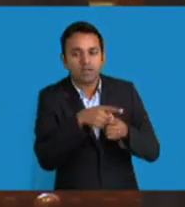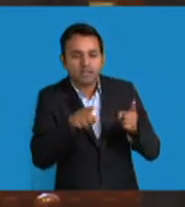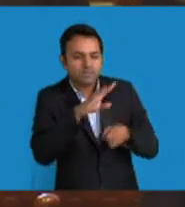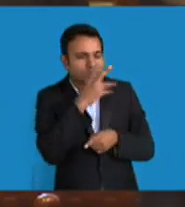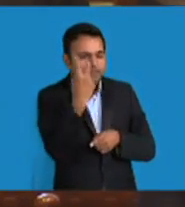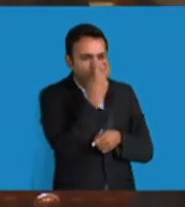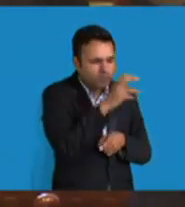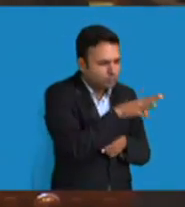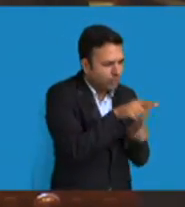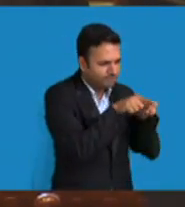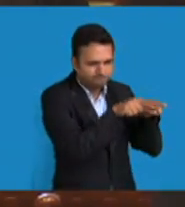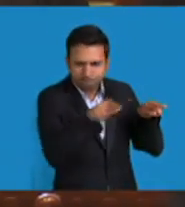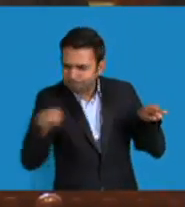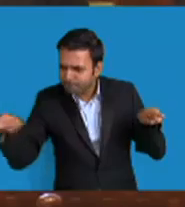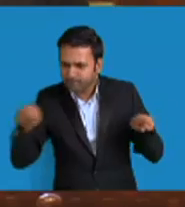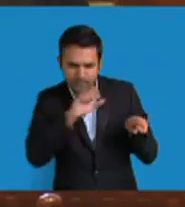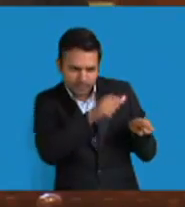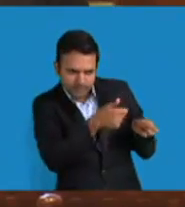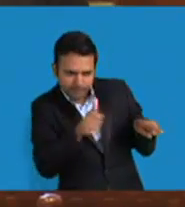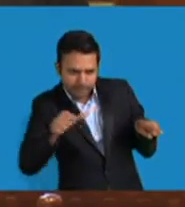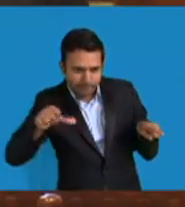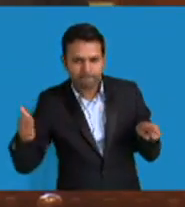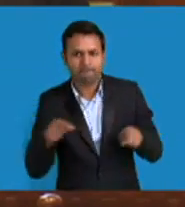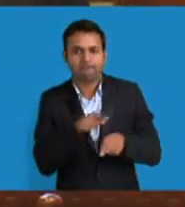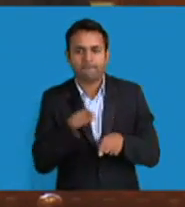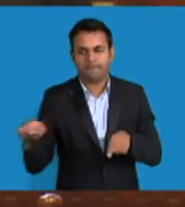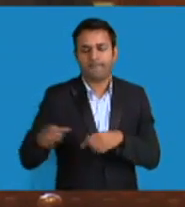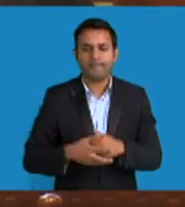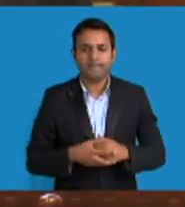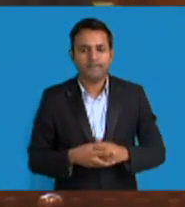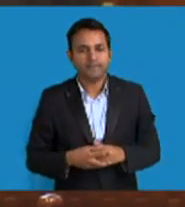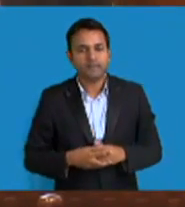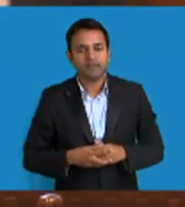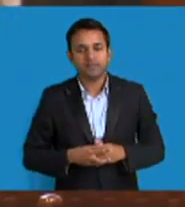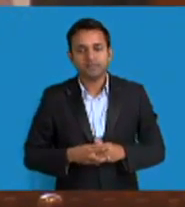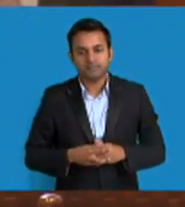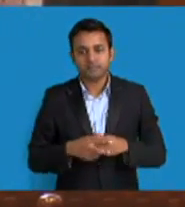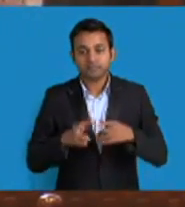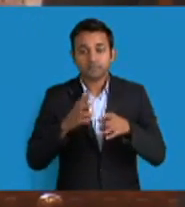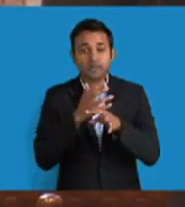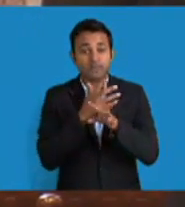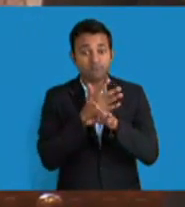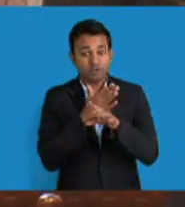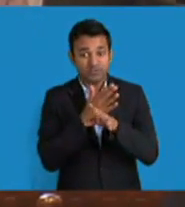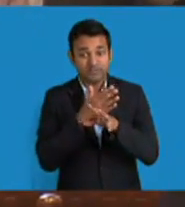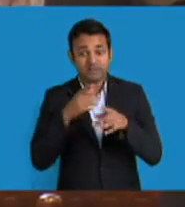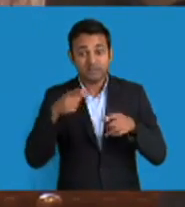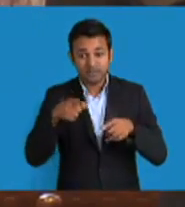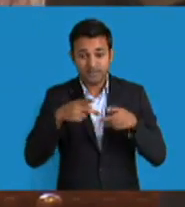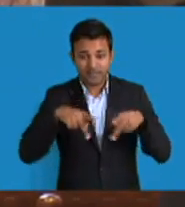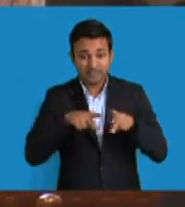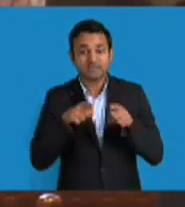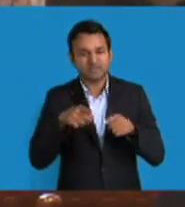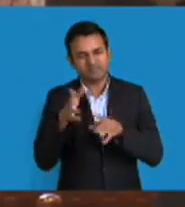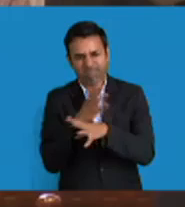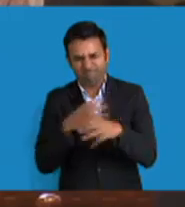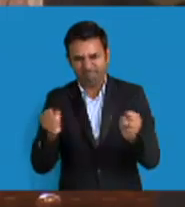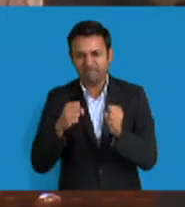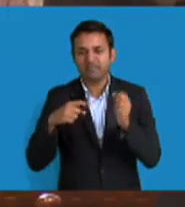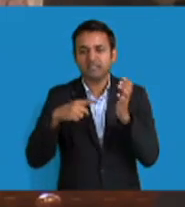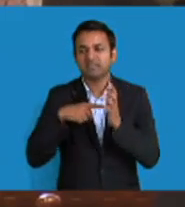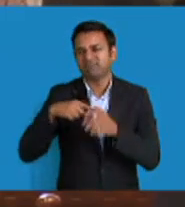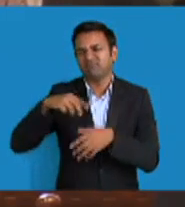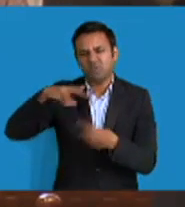Madam Speaker, the massive destruction of fishing habitats after Winston has disrupted and caused major changes in